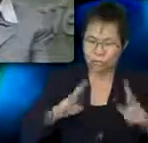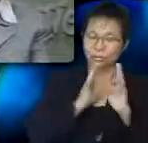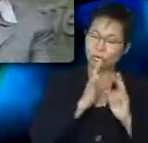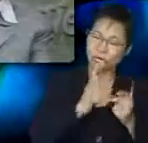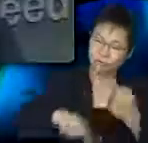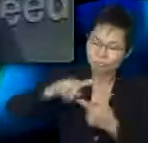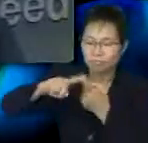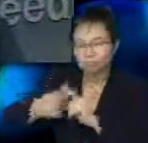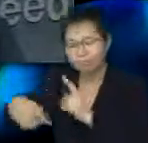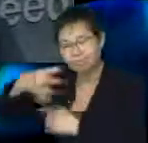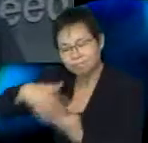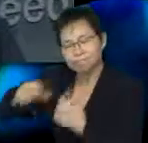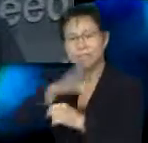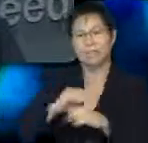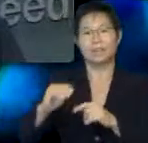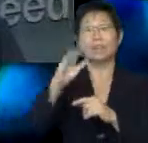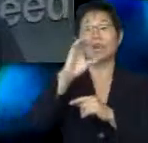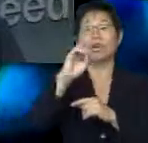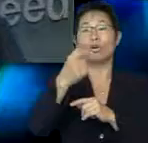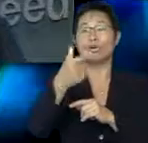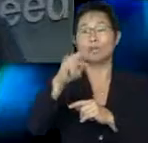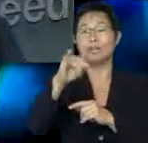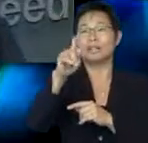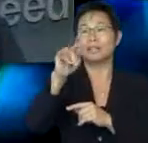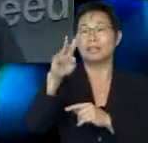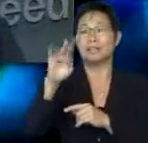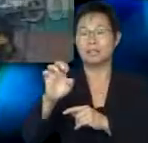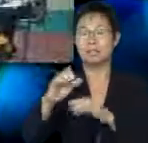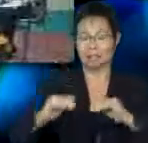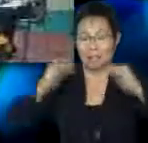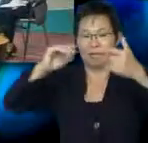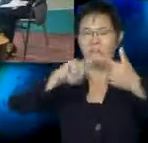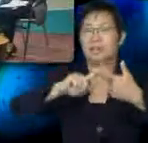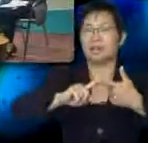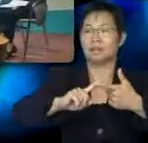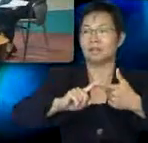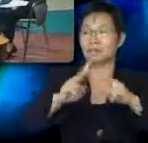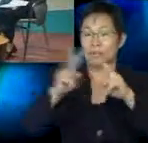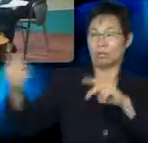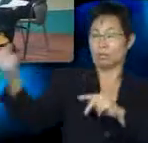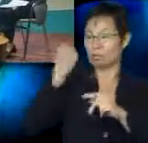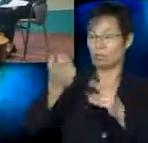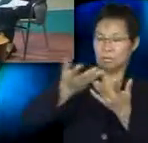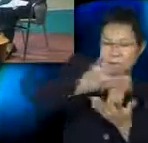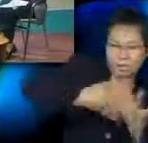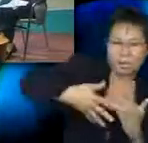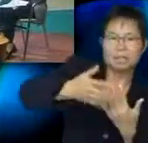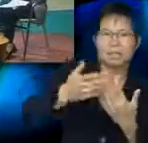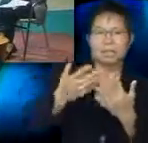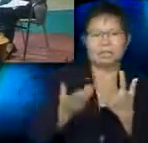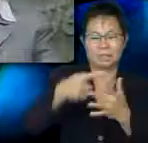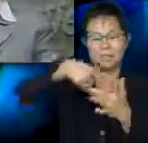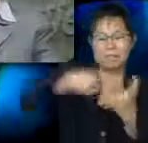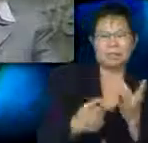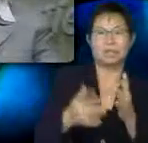right? And the other one is the cognitive level. And you find that there is a very strong interconnection between the